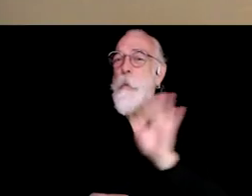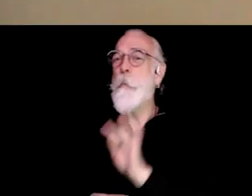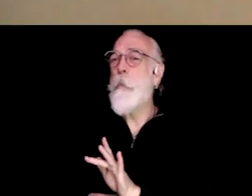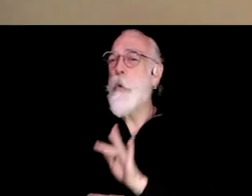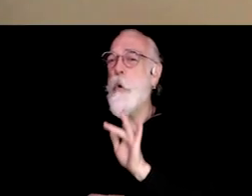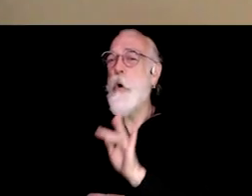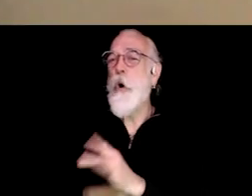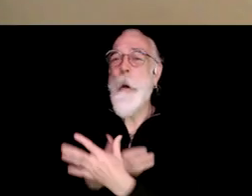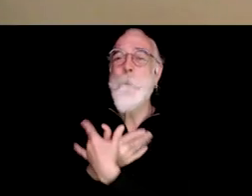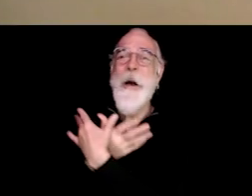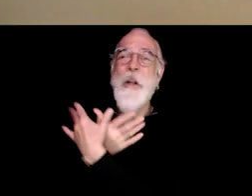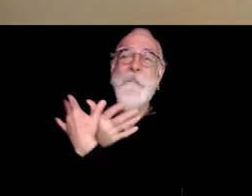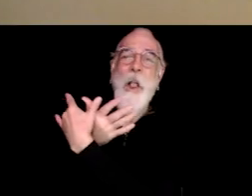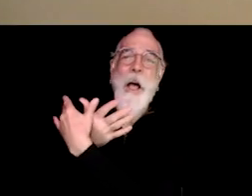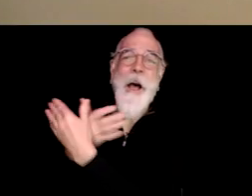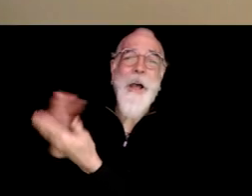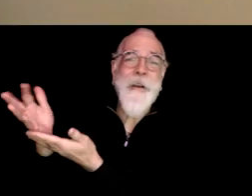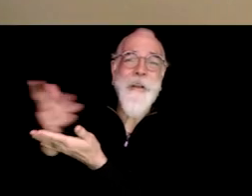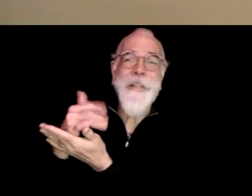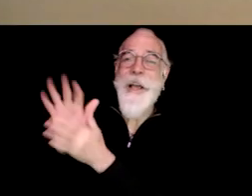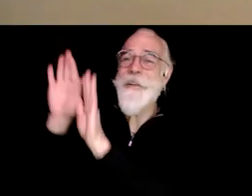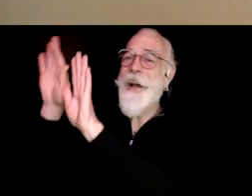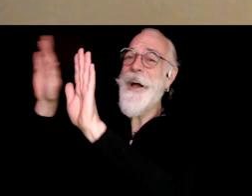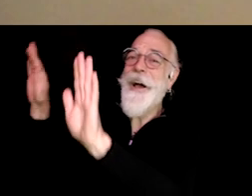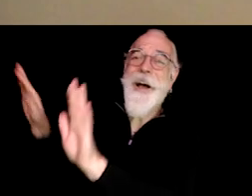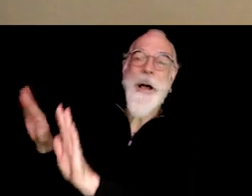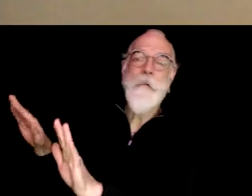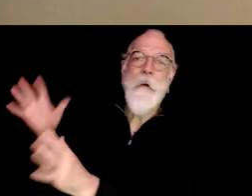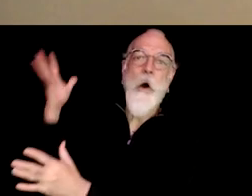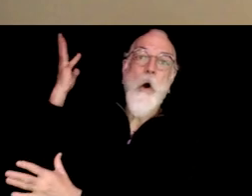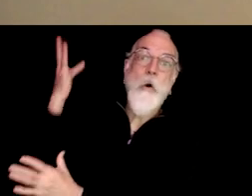butterfly collection was all gone.